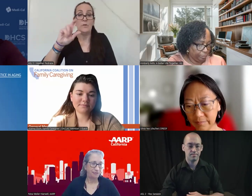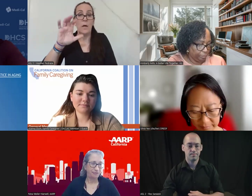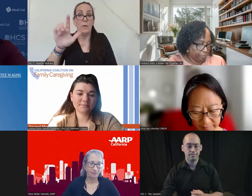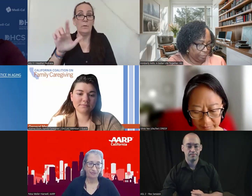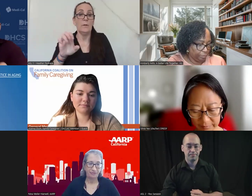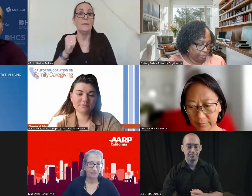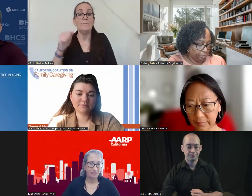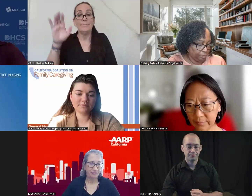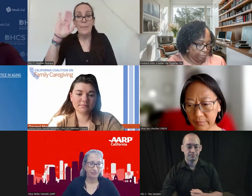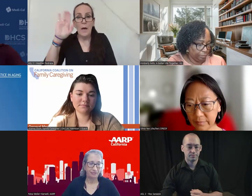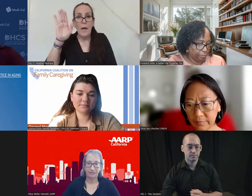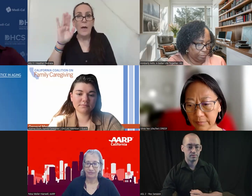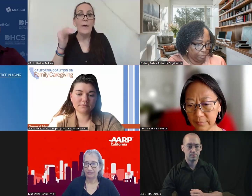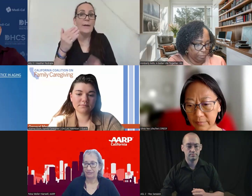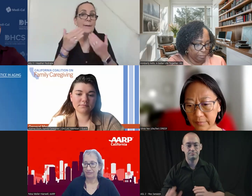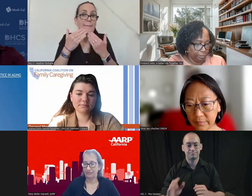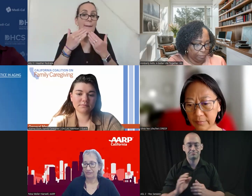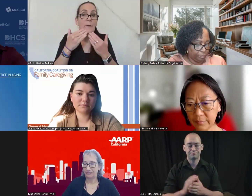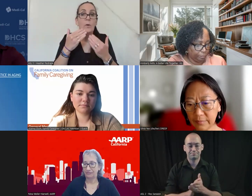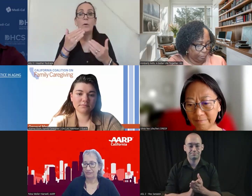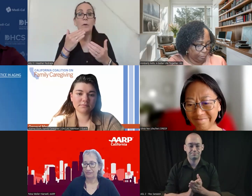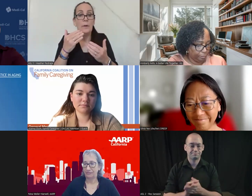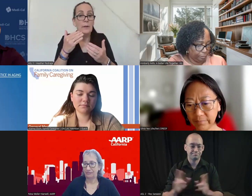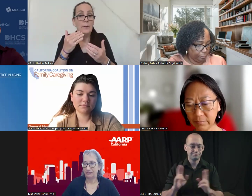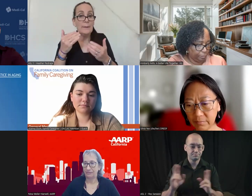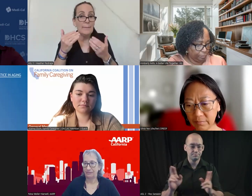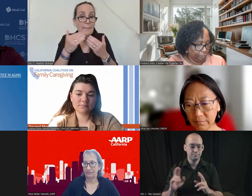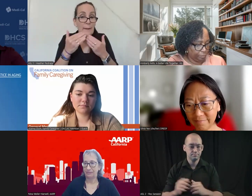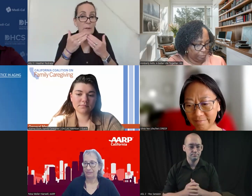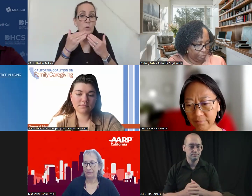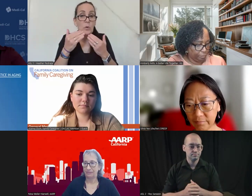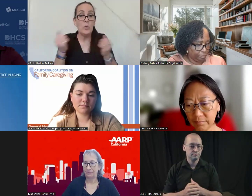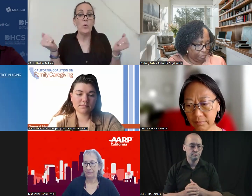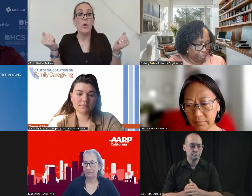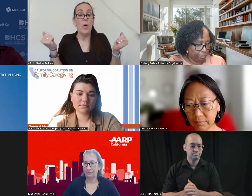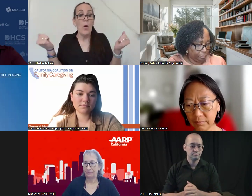Hi guys, thank you, and thank you Nina and the other panelists.